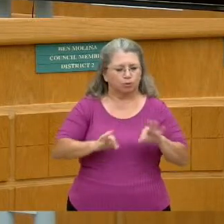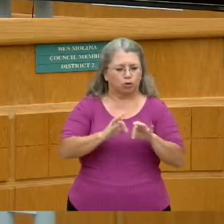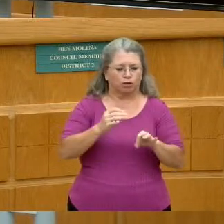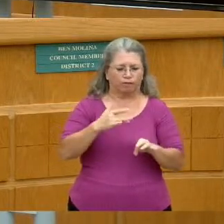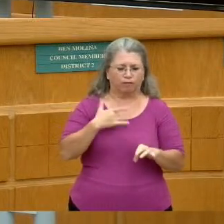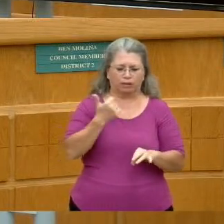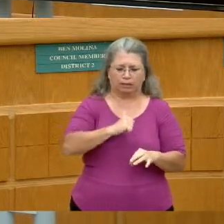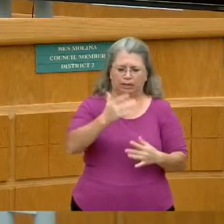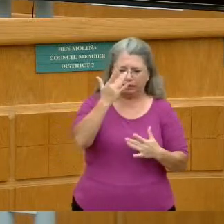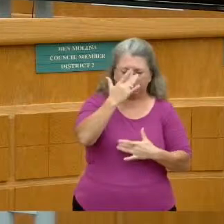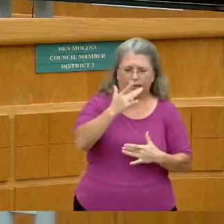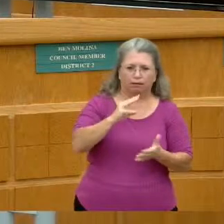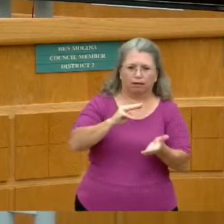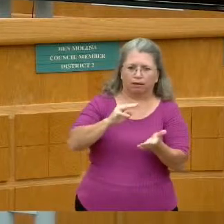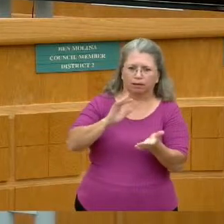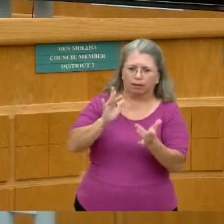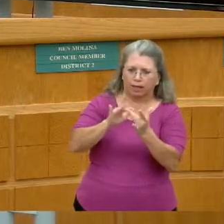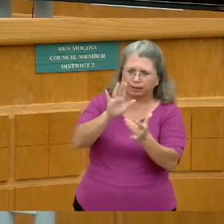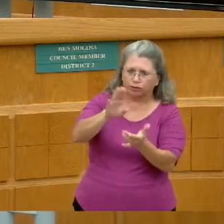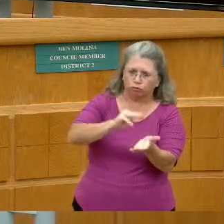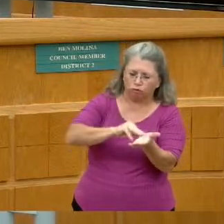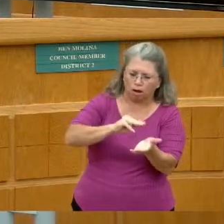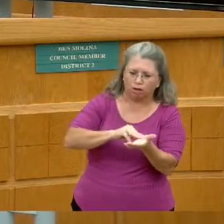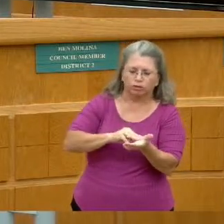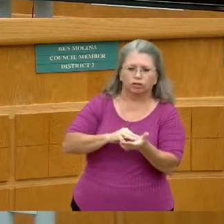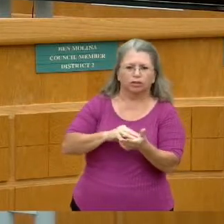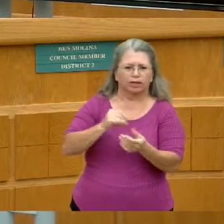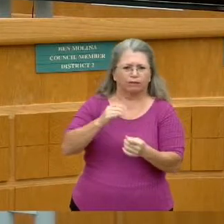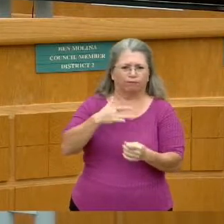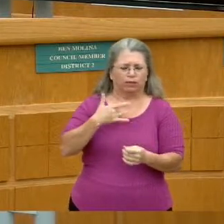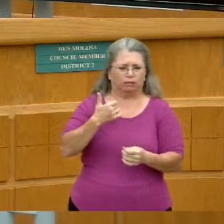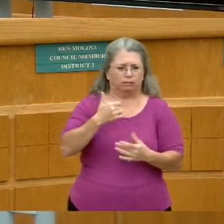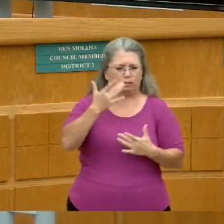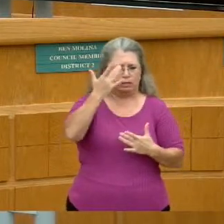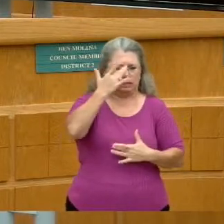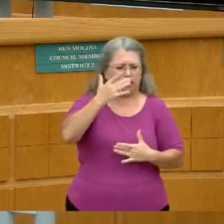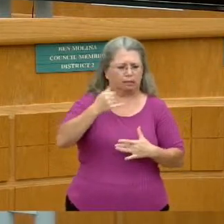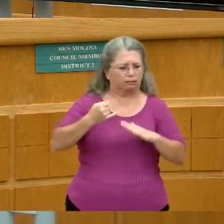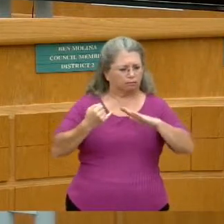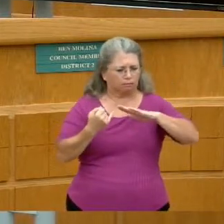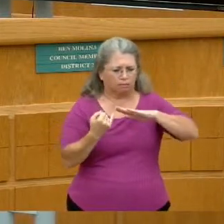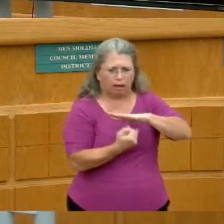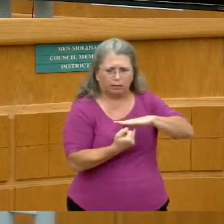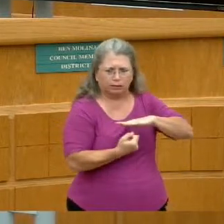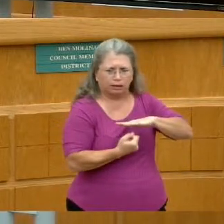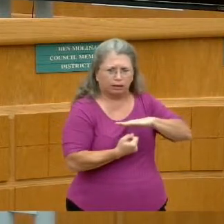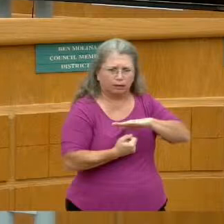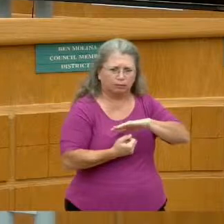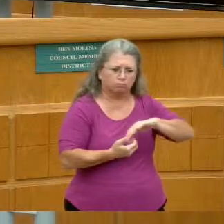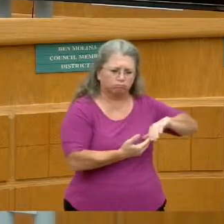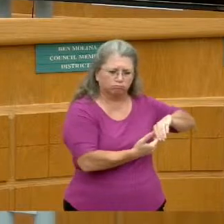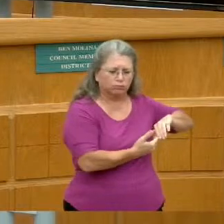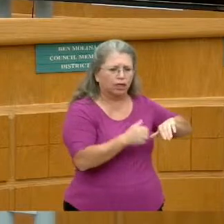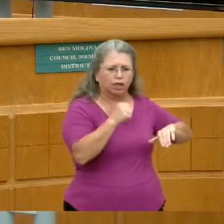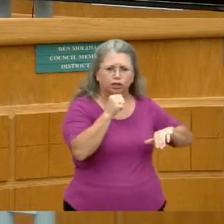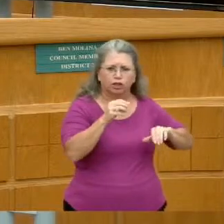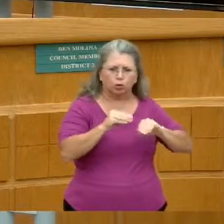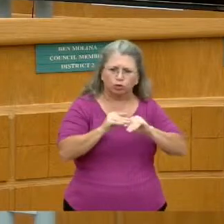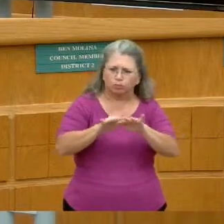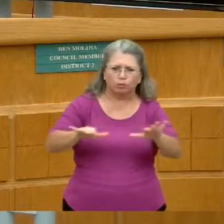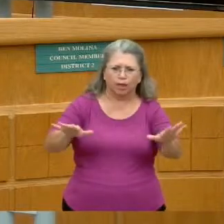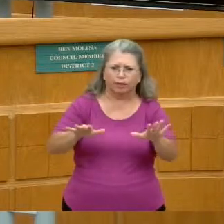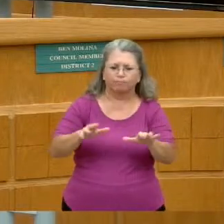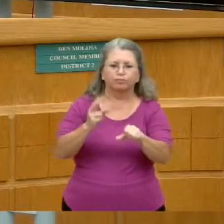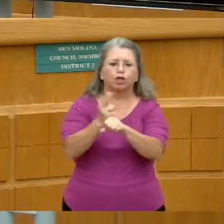to self-quarantine and make sure that you're not passing it on. And so wearing face coverings can